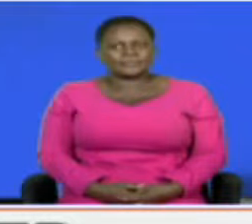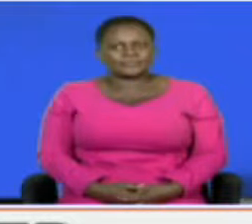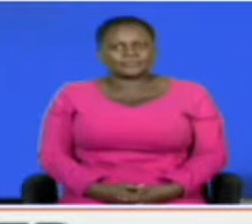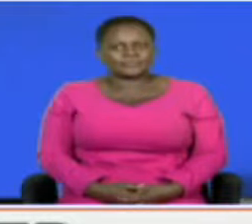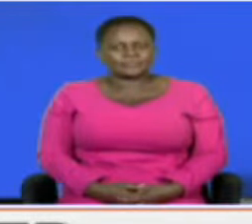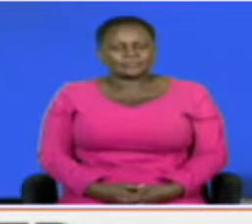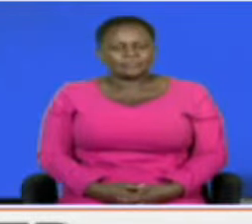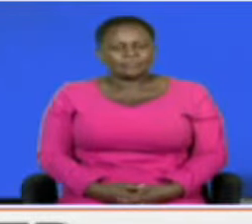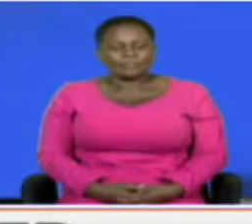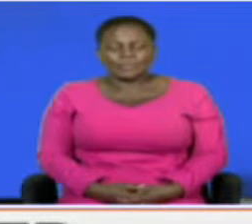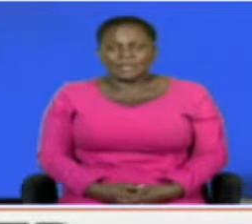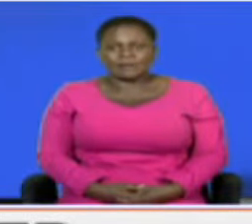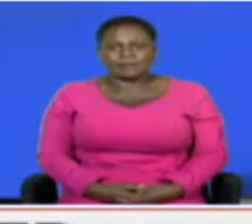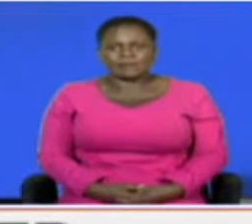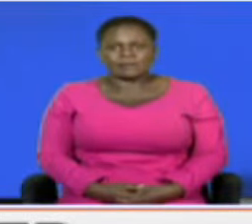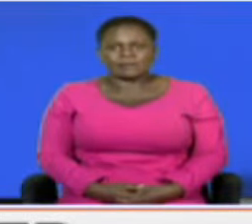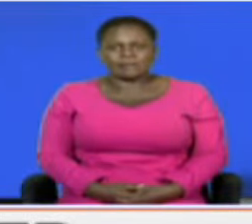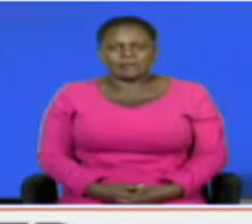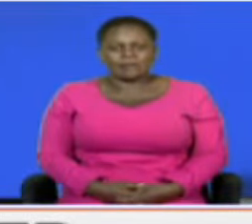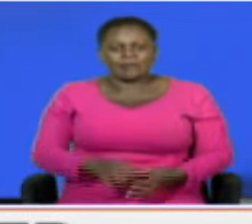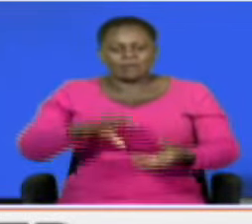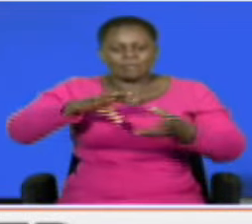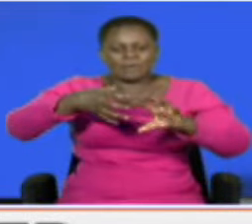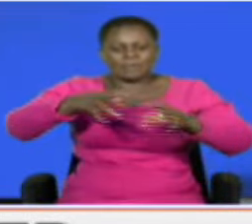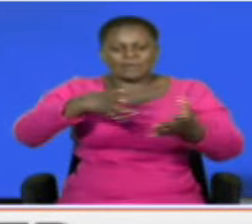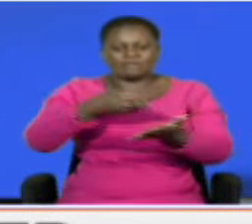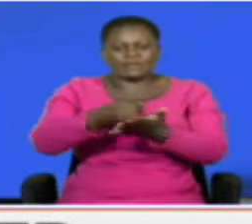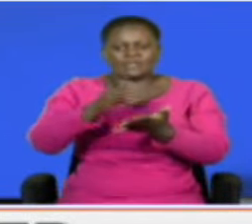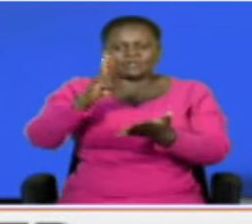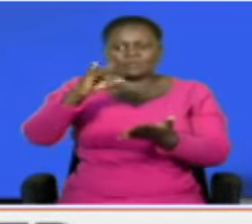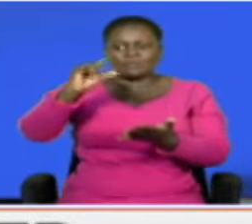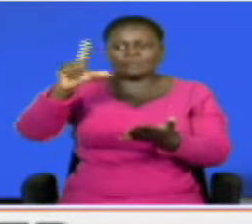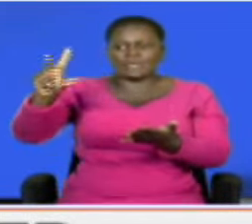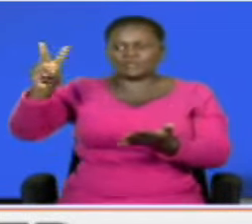Moving on, the controversial finance bill 2024 is